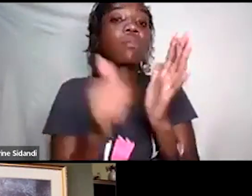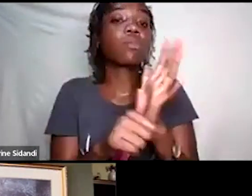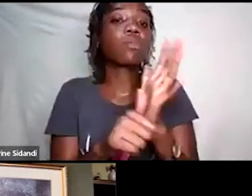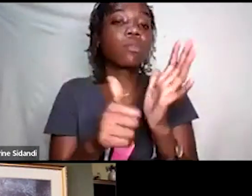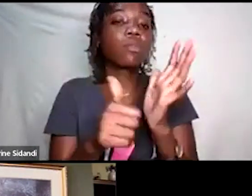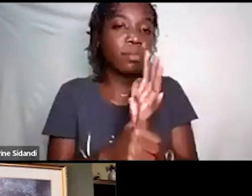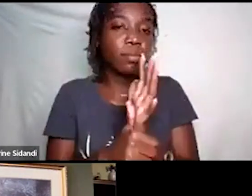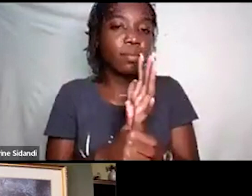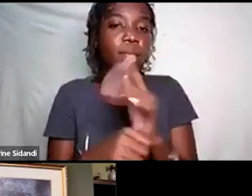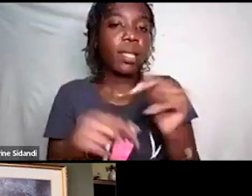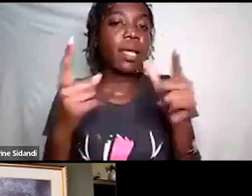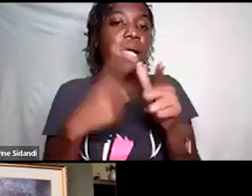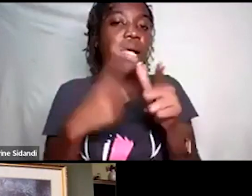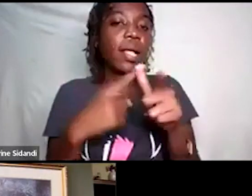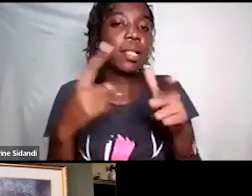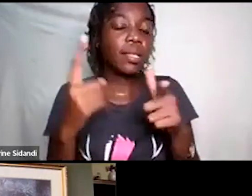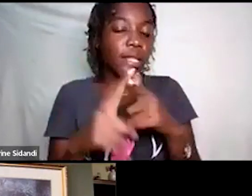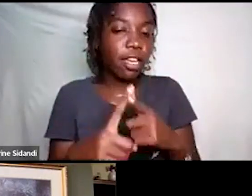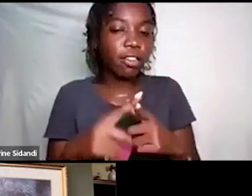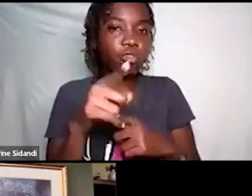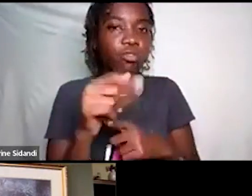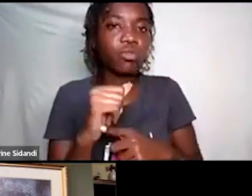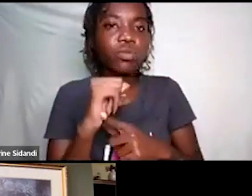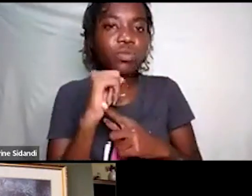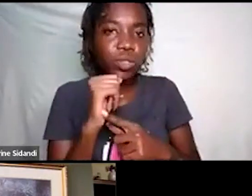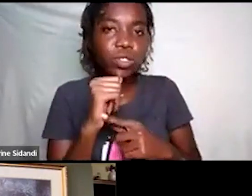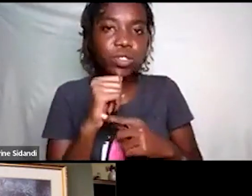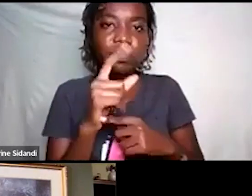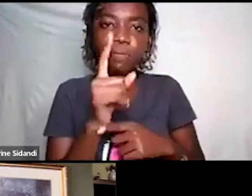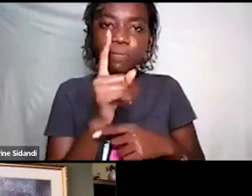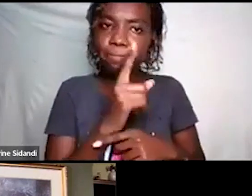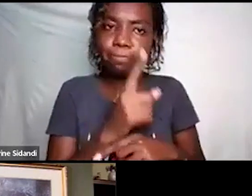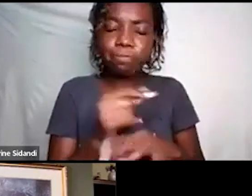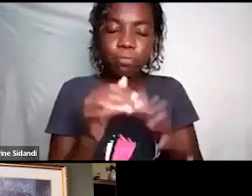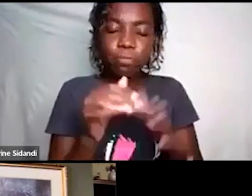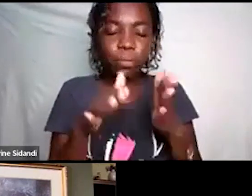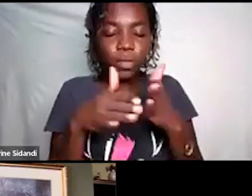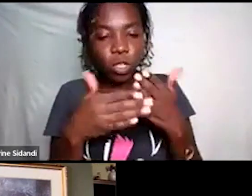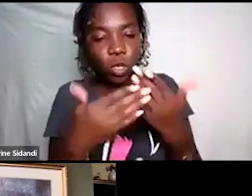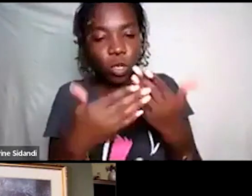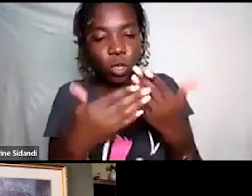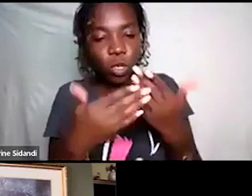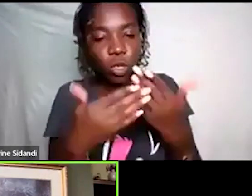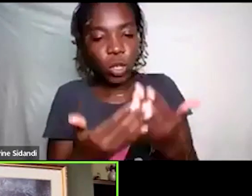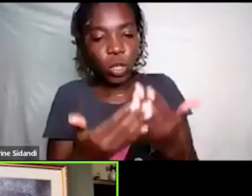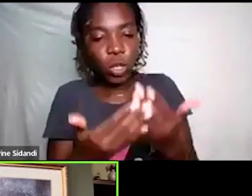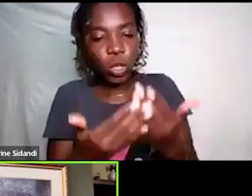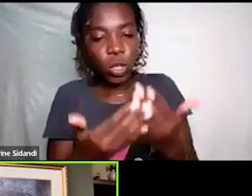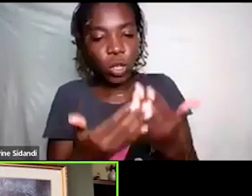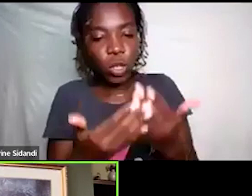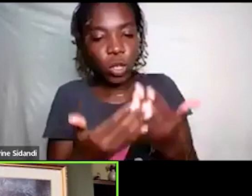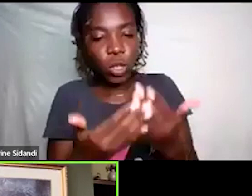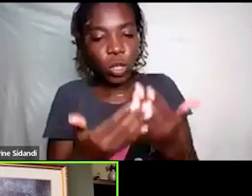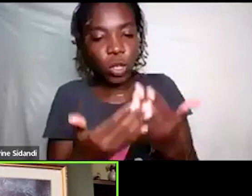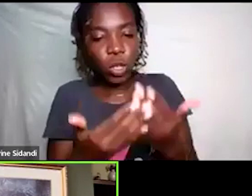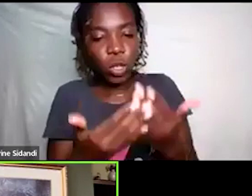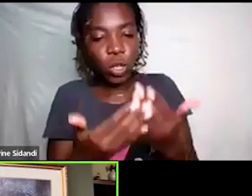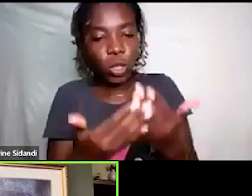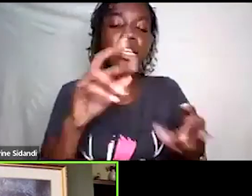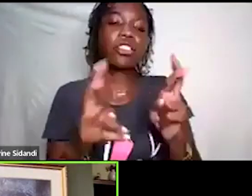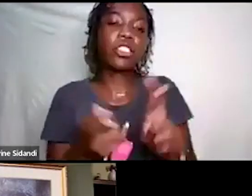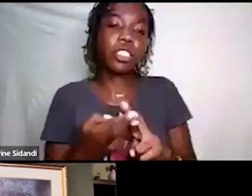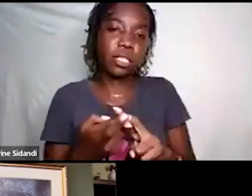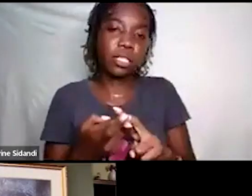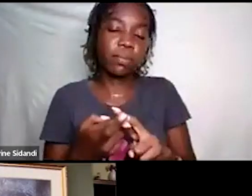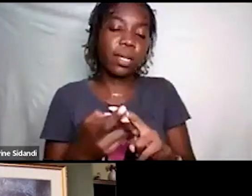not harassed or intimidated into a relationship. Yeah. And so within Kenya, the law does